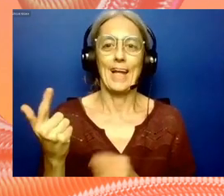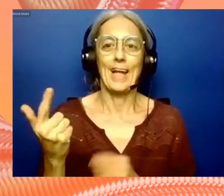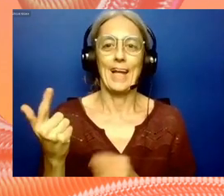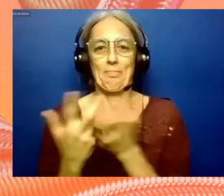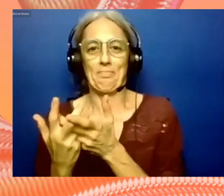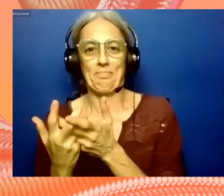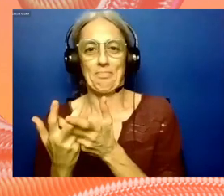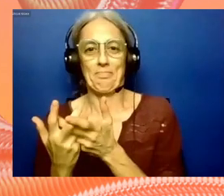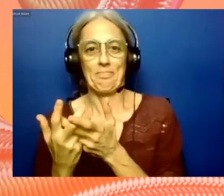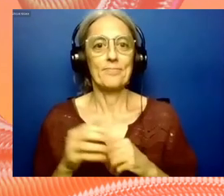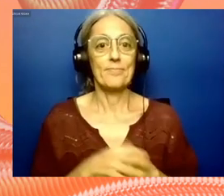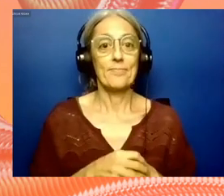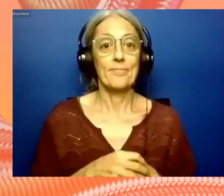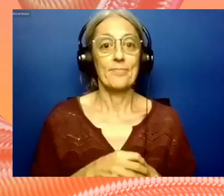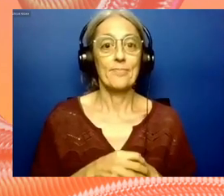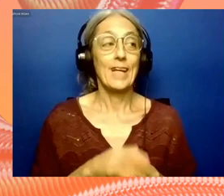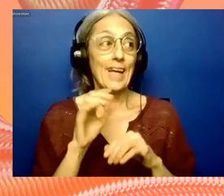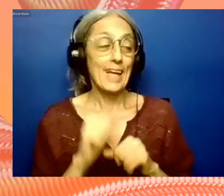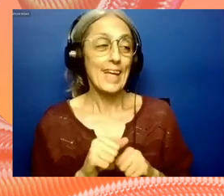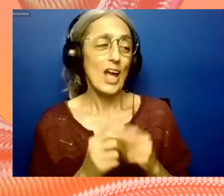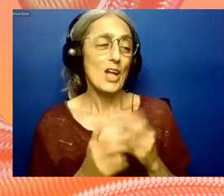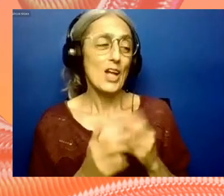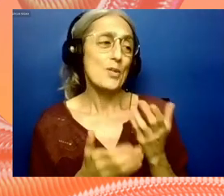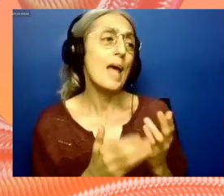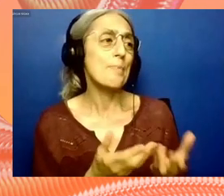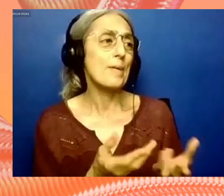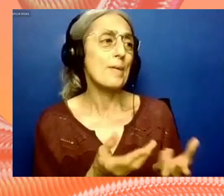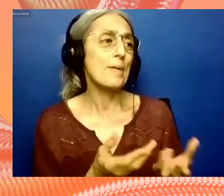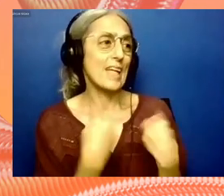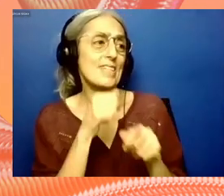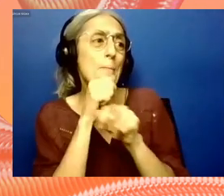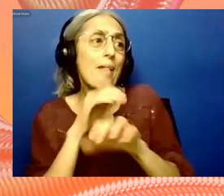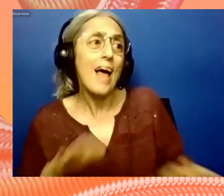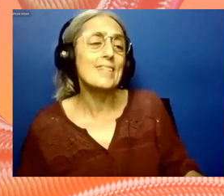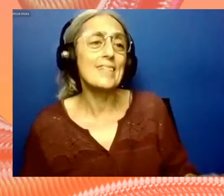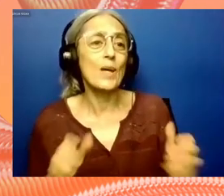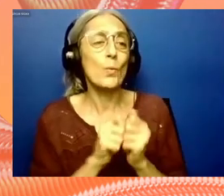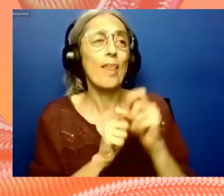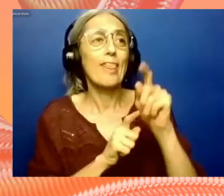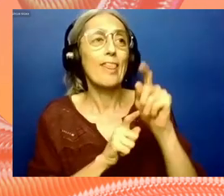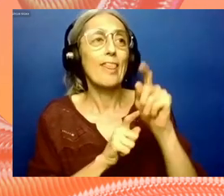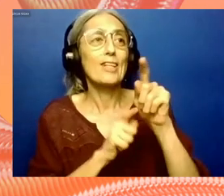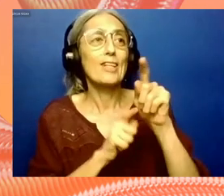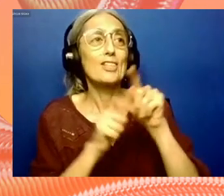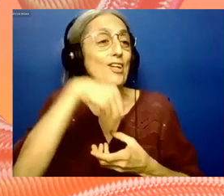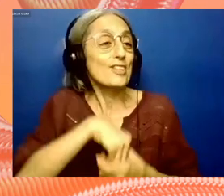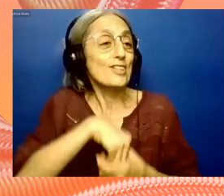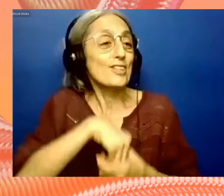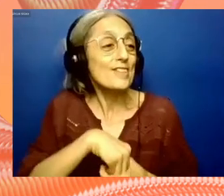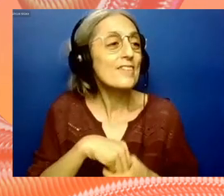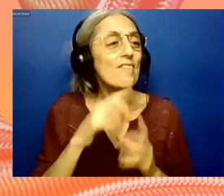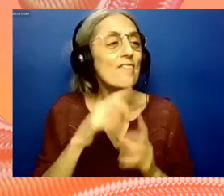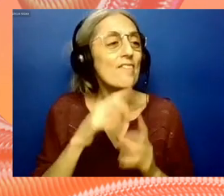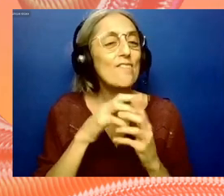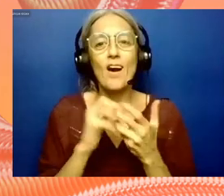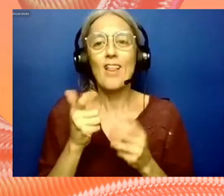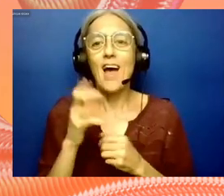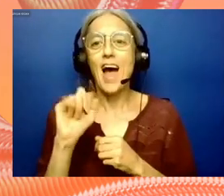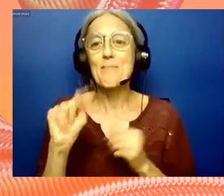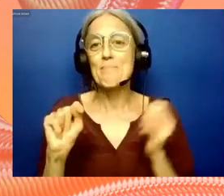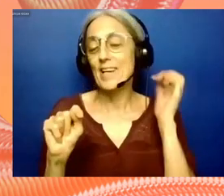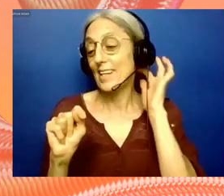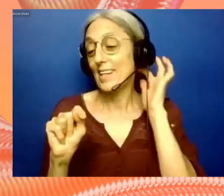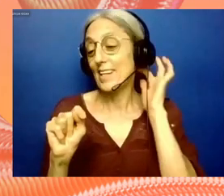star infused alignment blessing for this Allied Media Conference? Like, let's do it. You